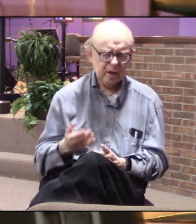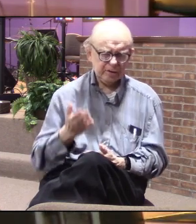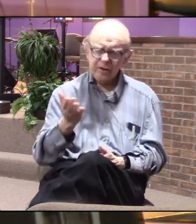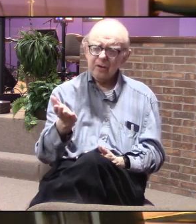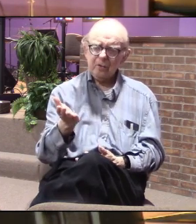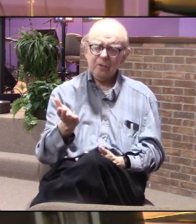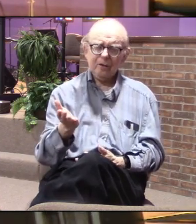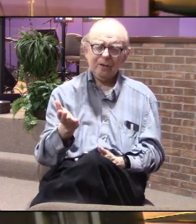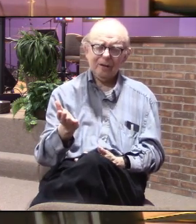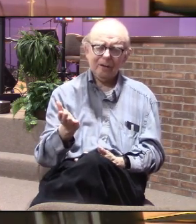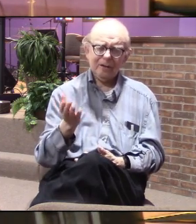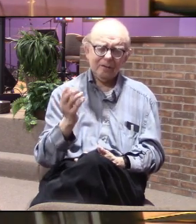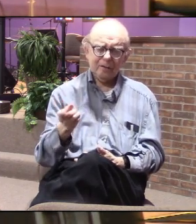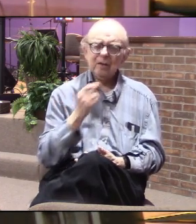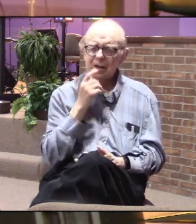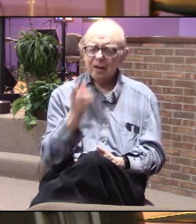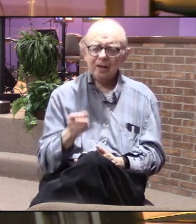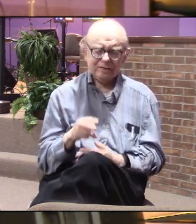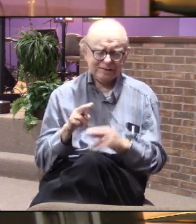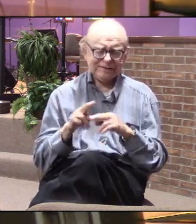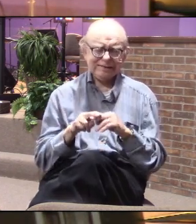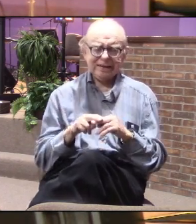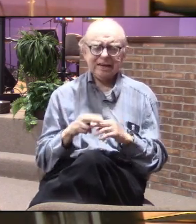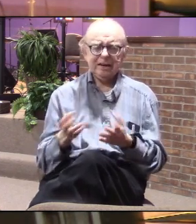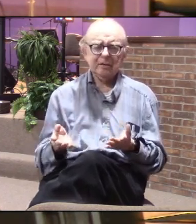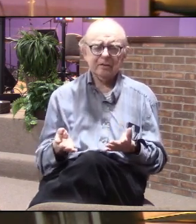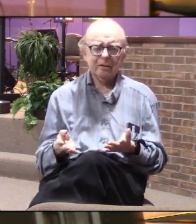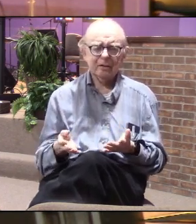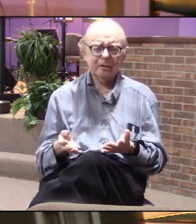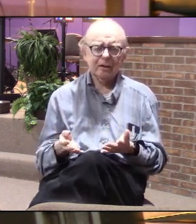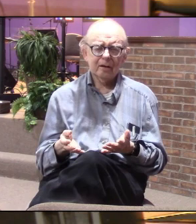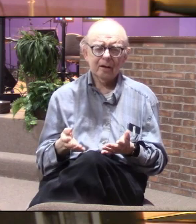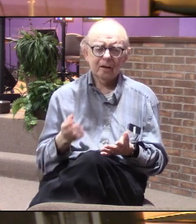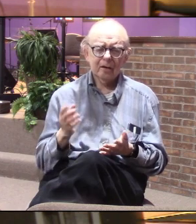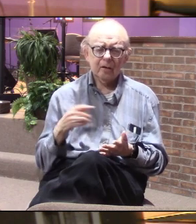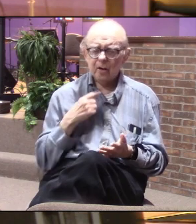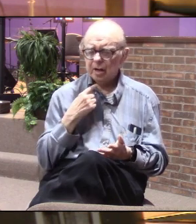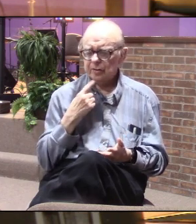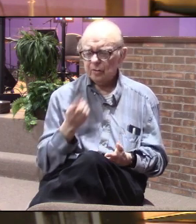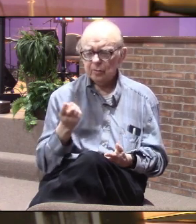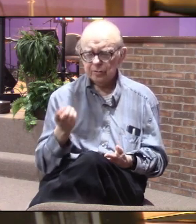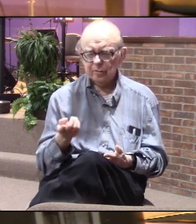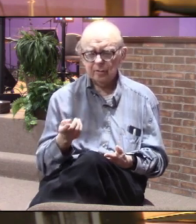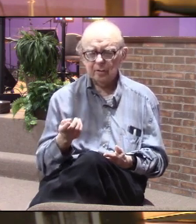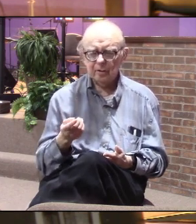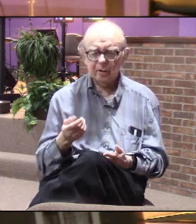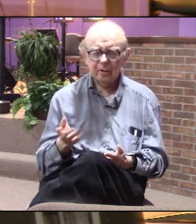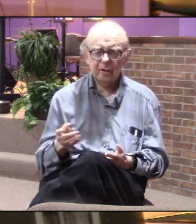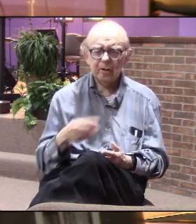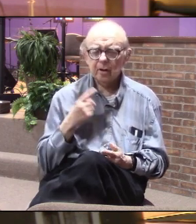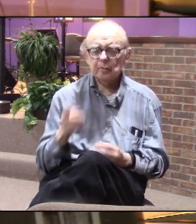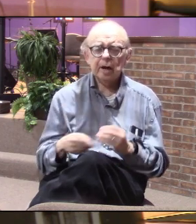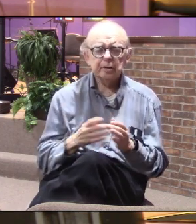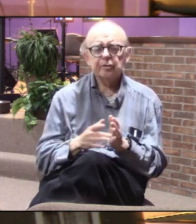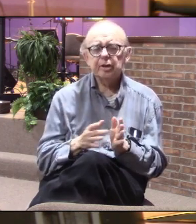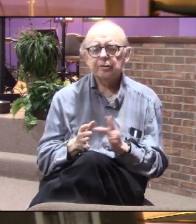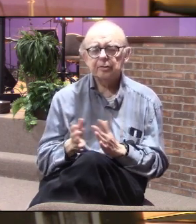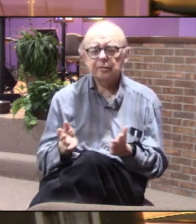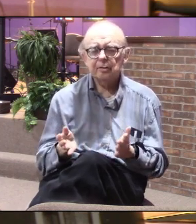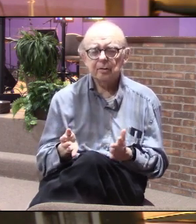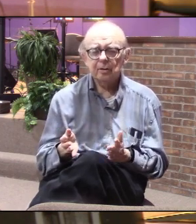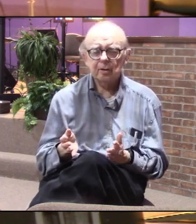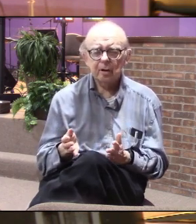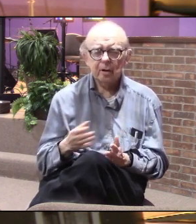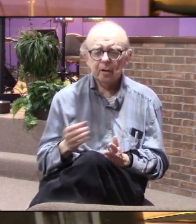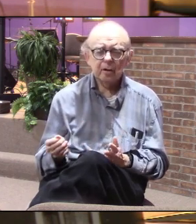You who are sitting here and were told about Jesus